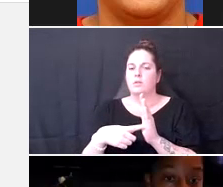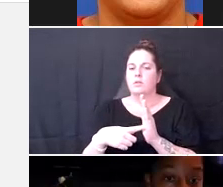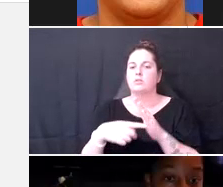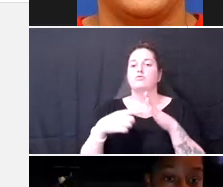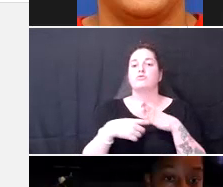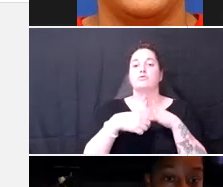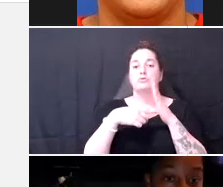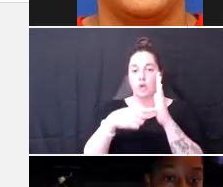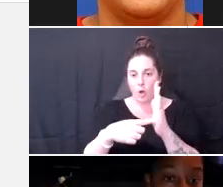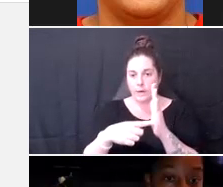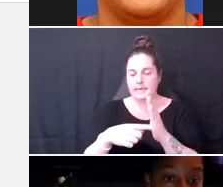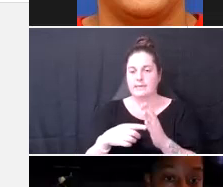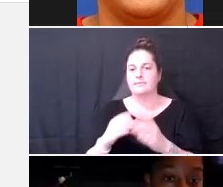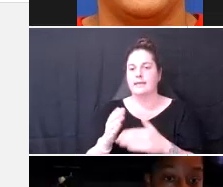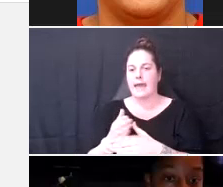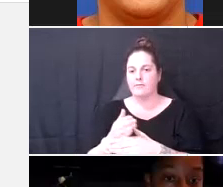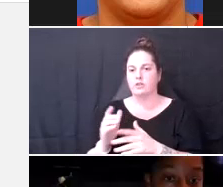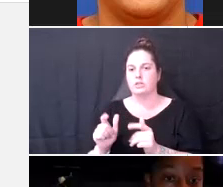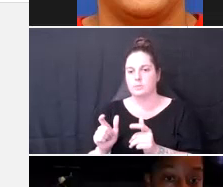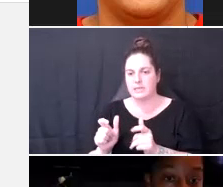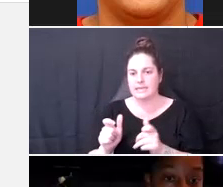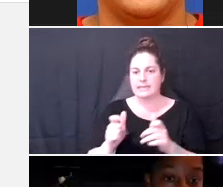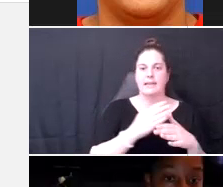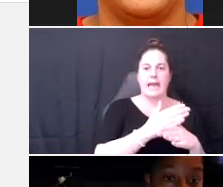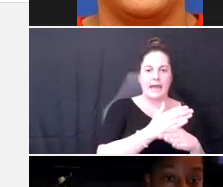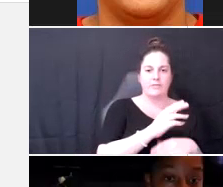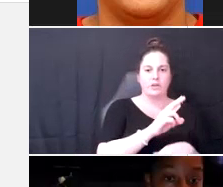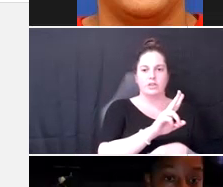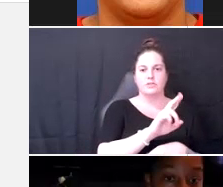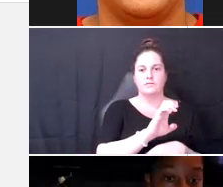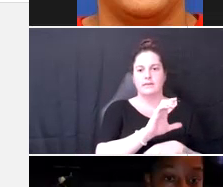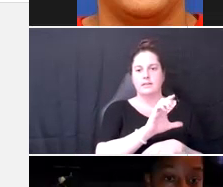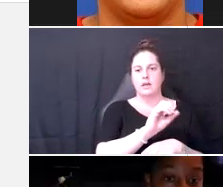speed and the average velocity can be very different.